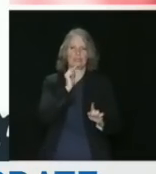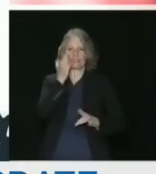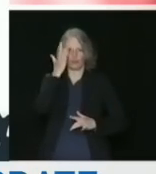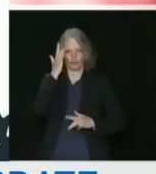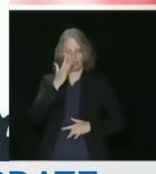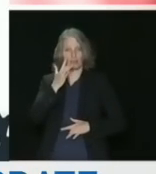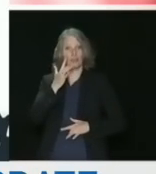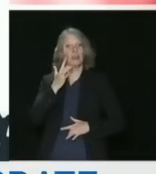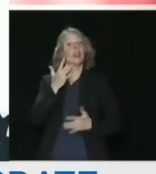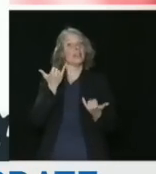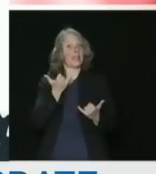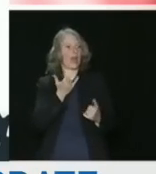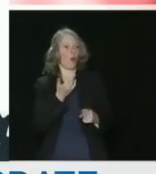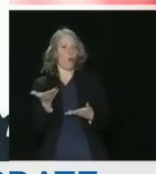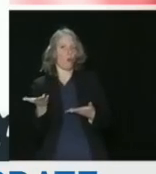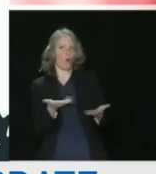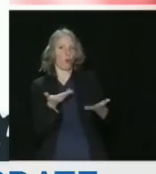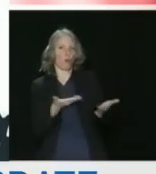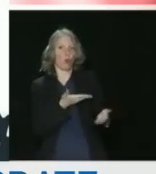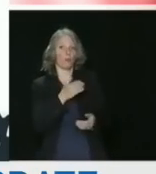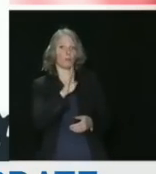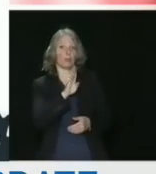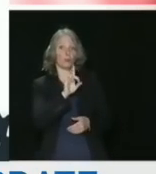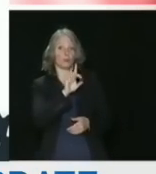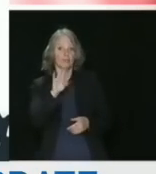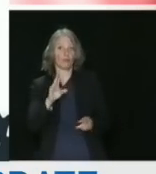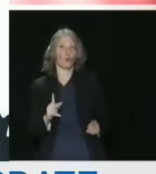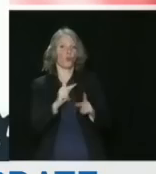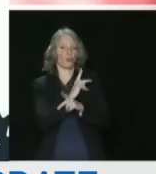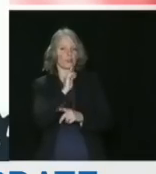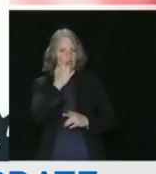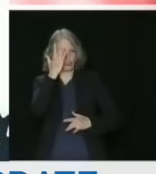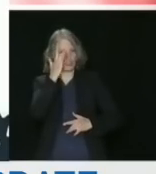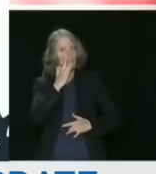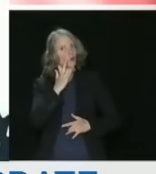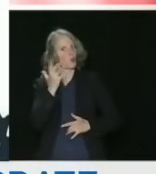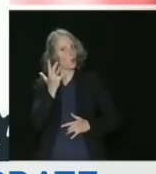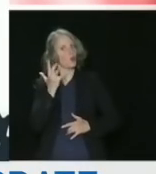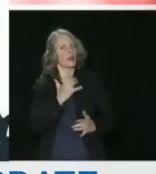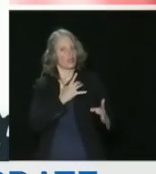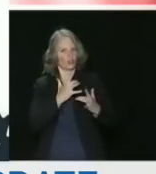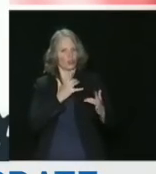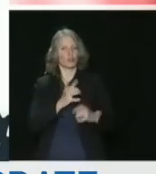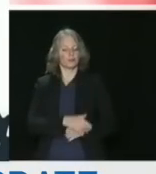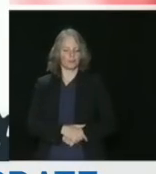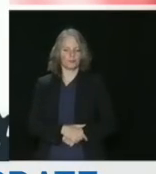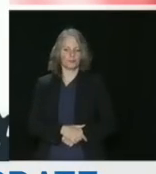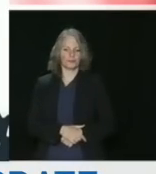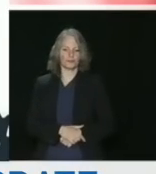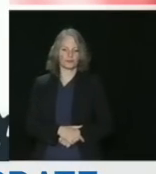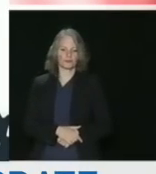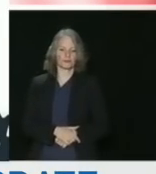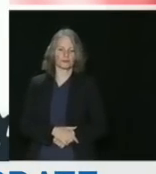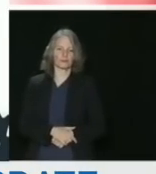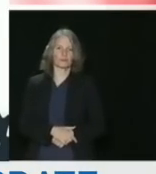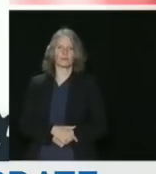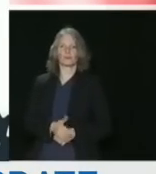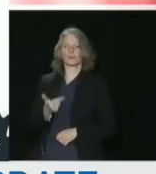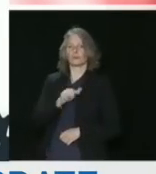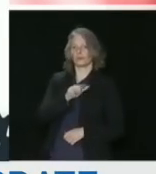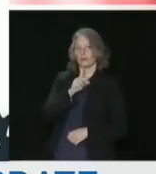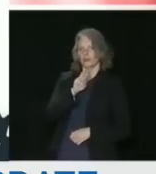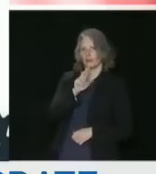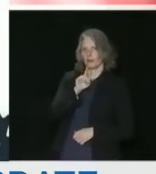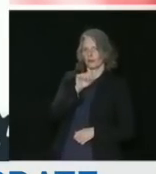chez about les the adultes increased et de severity plus of en the plus chez leurs enfants. B.1.1.7 variant in adults. Slide 6.